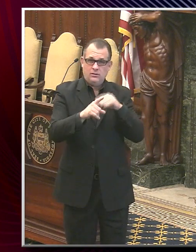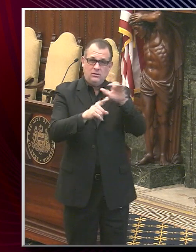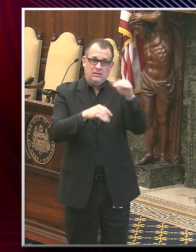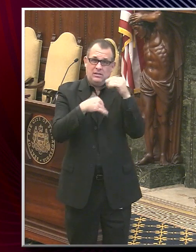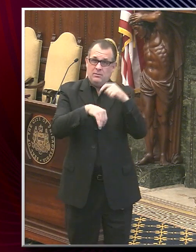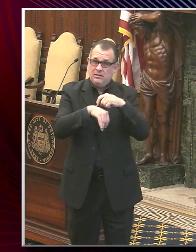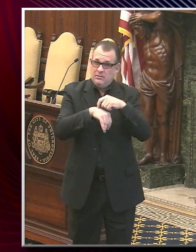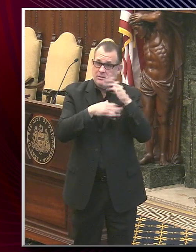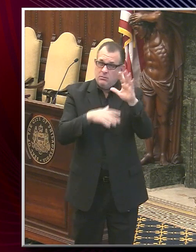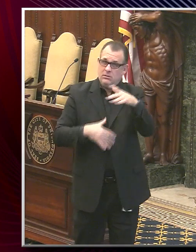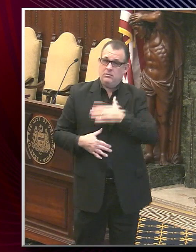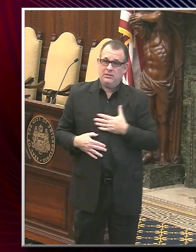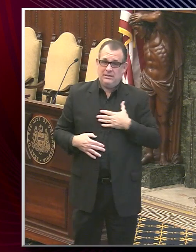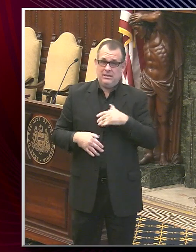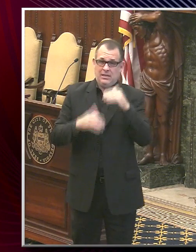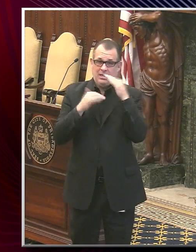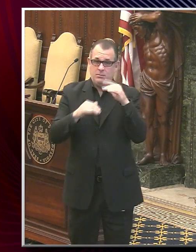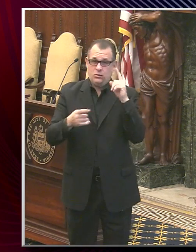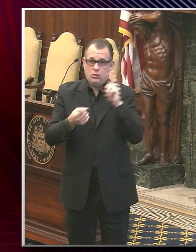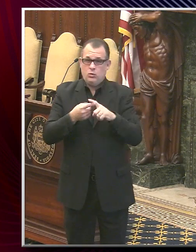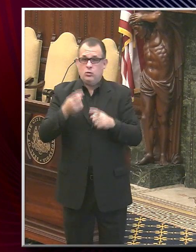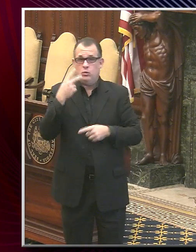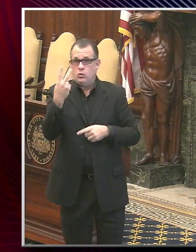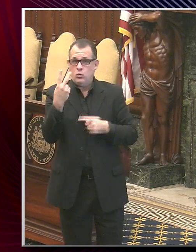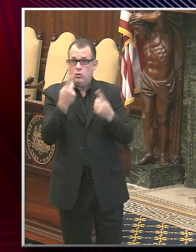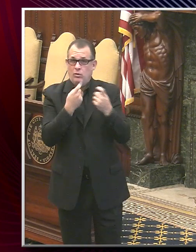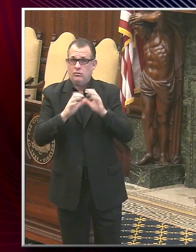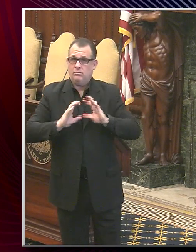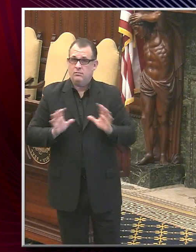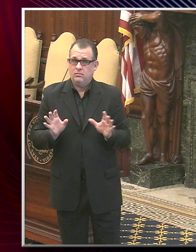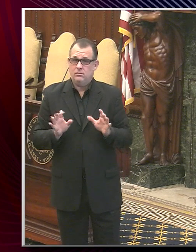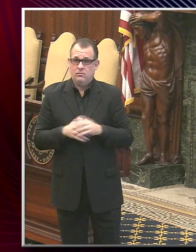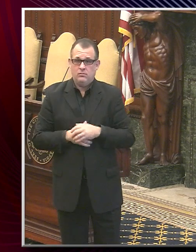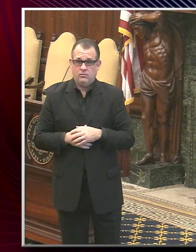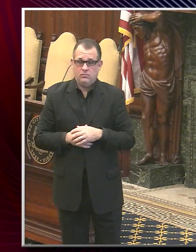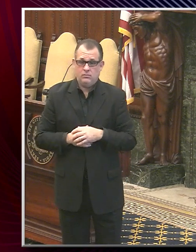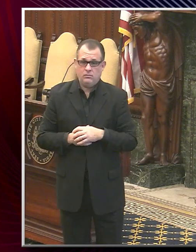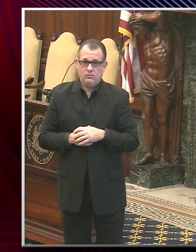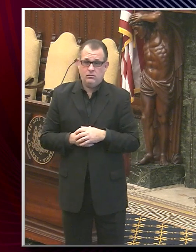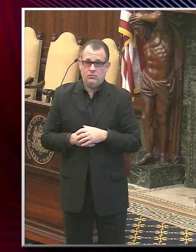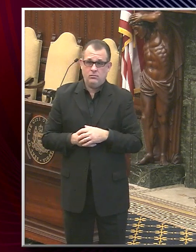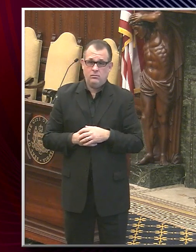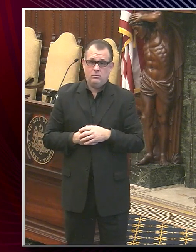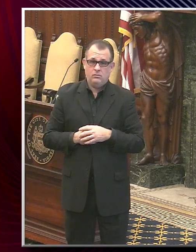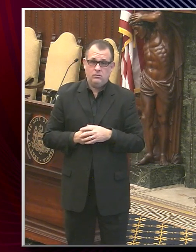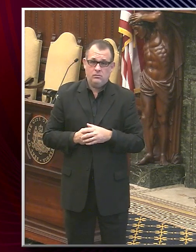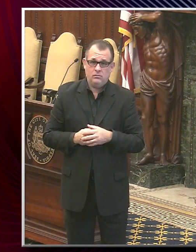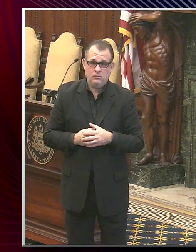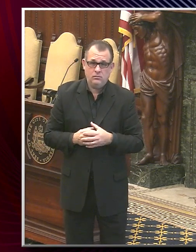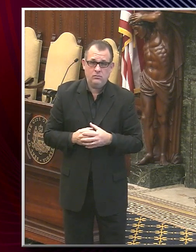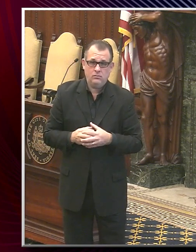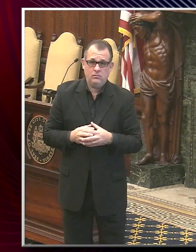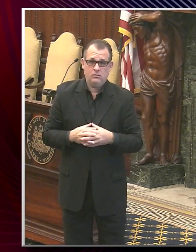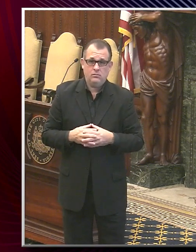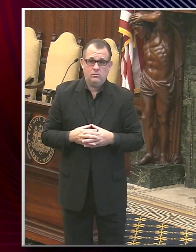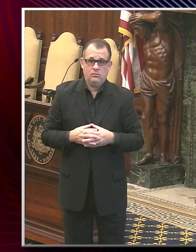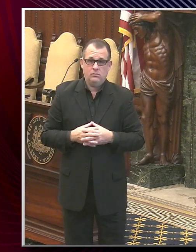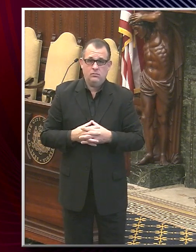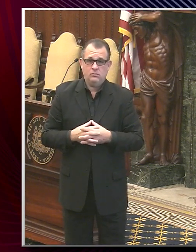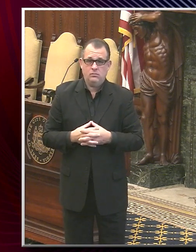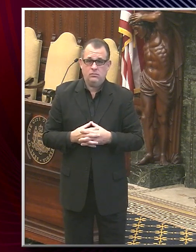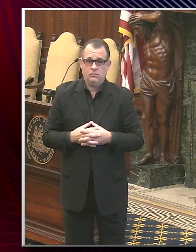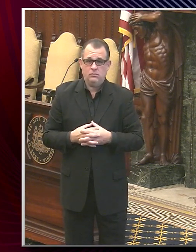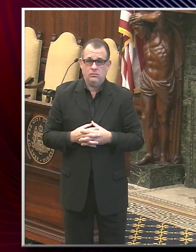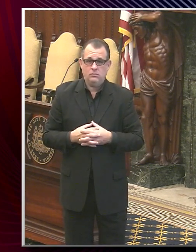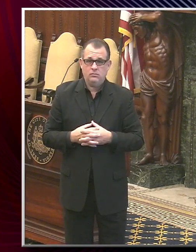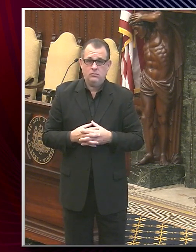ask you to limit it to 2 questions for now. So let's go to Kennedy. Hi,